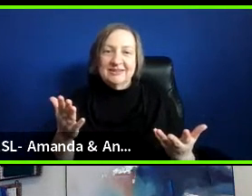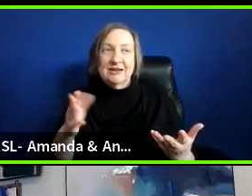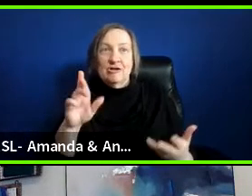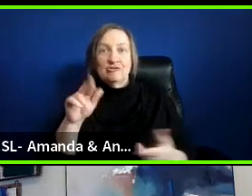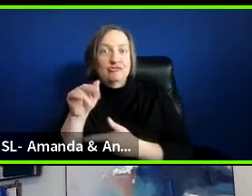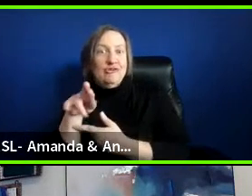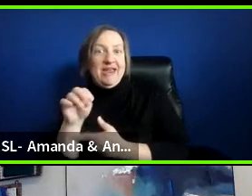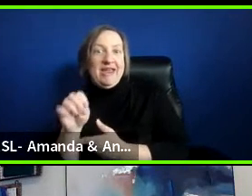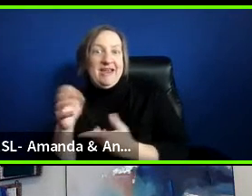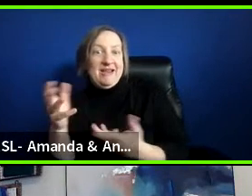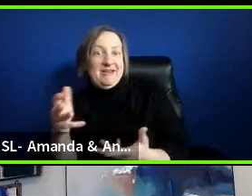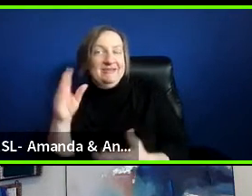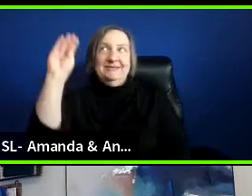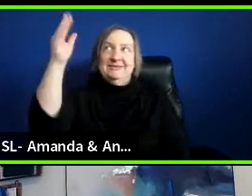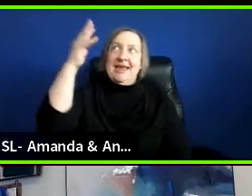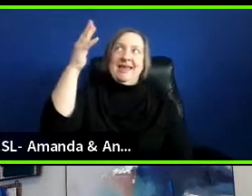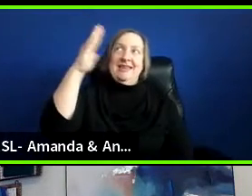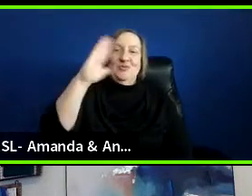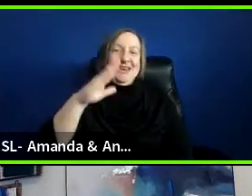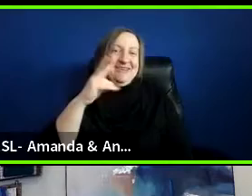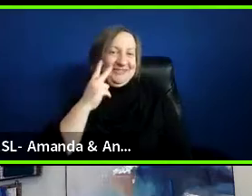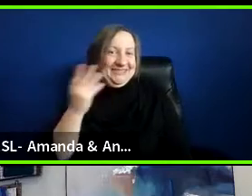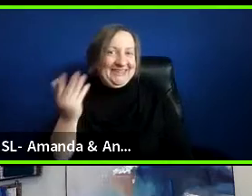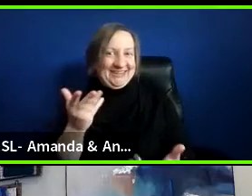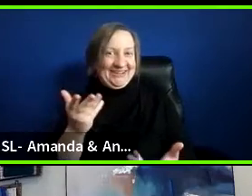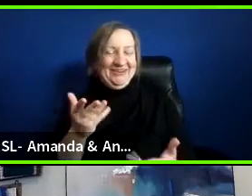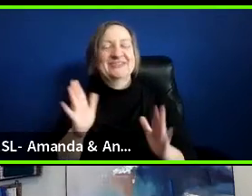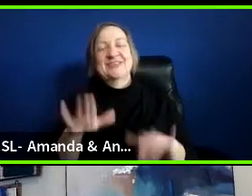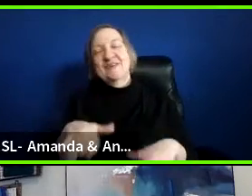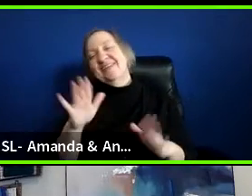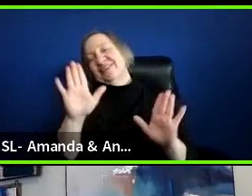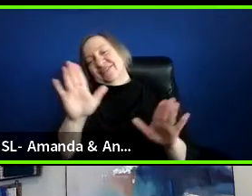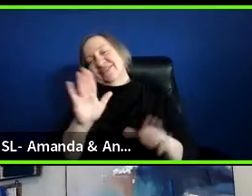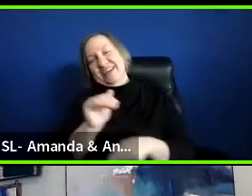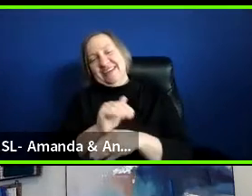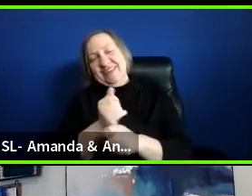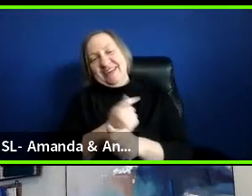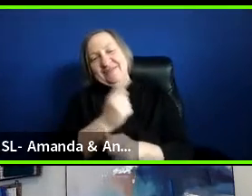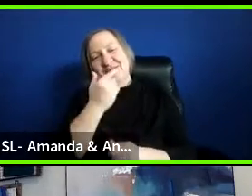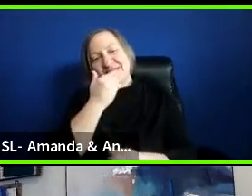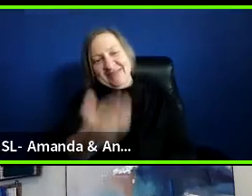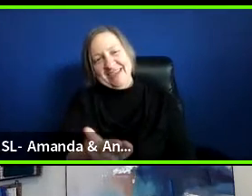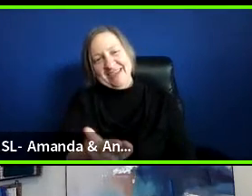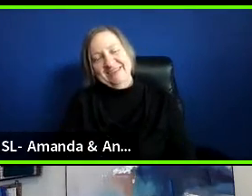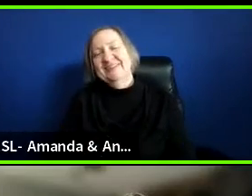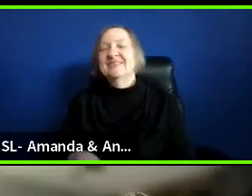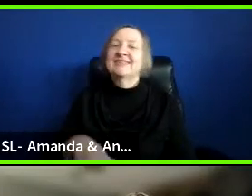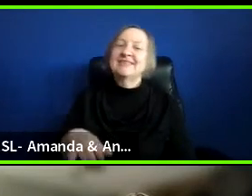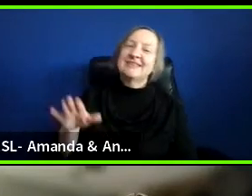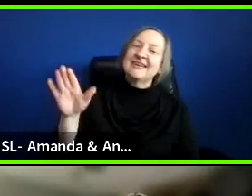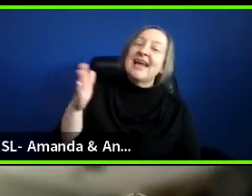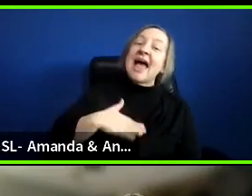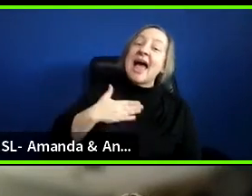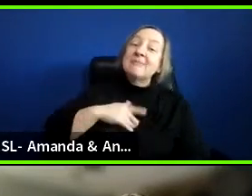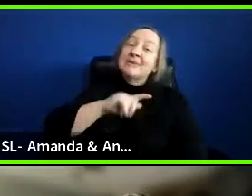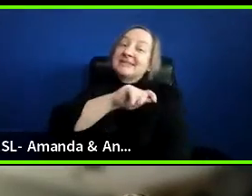called sun. We never see that in this part. So anyways, have a great evening, everyone. Thank you. Happy St. Patrick's Day to everybody.